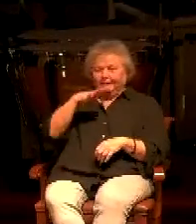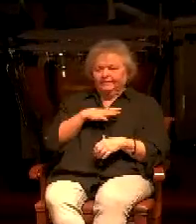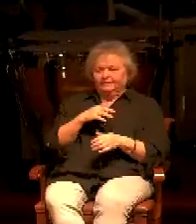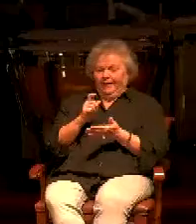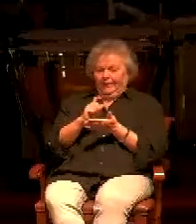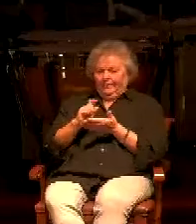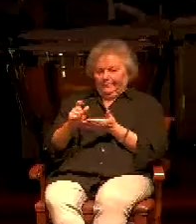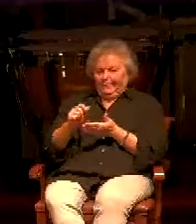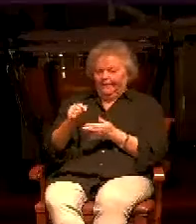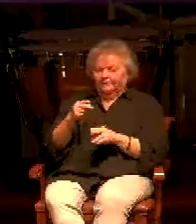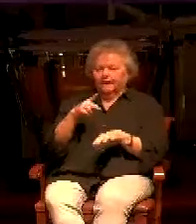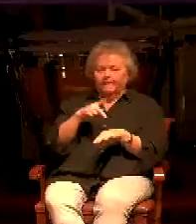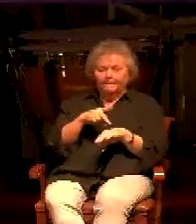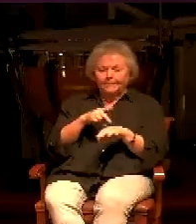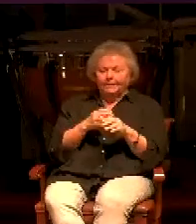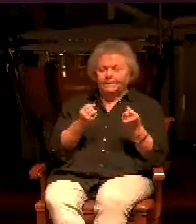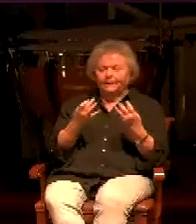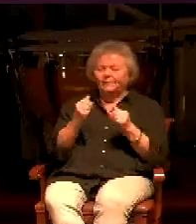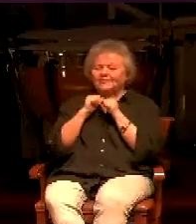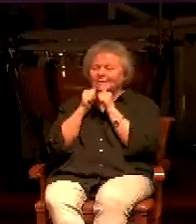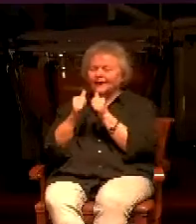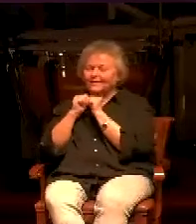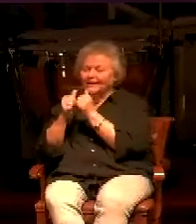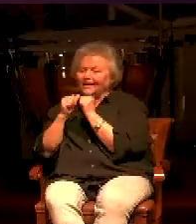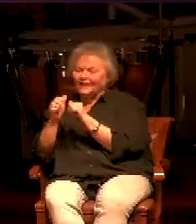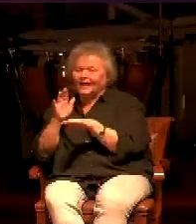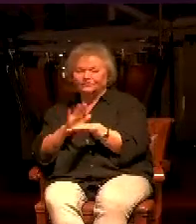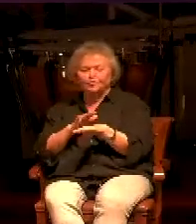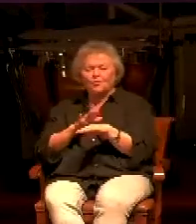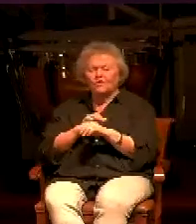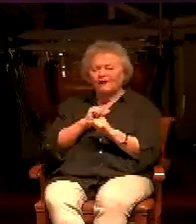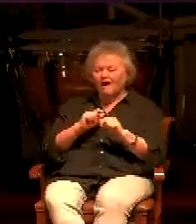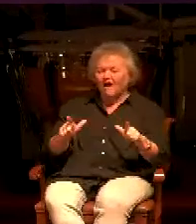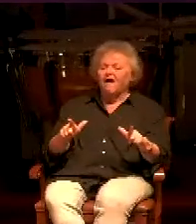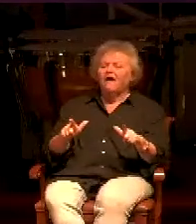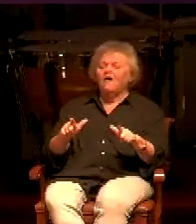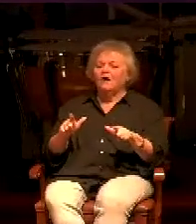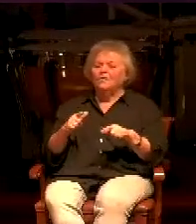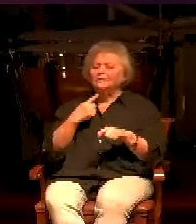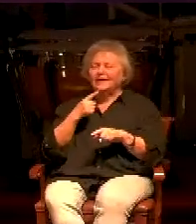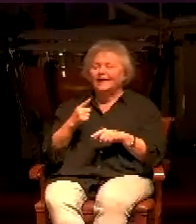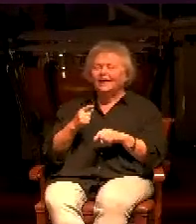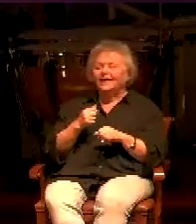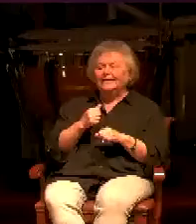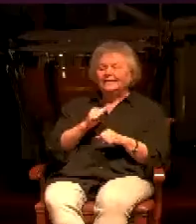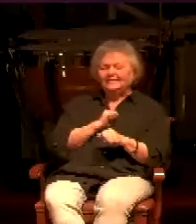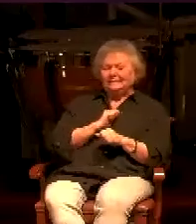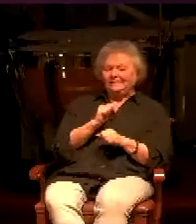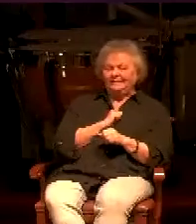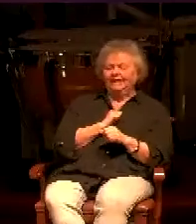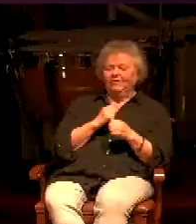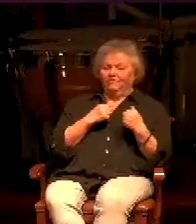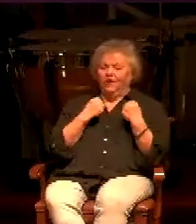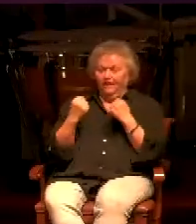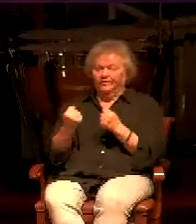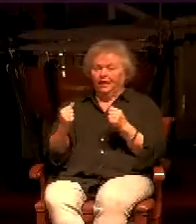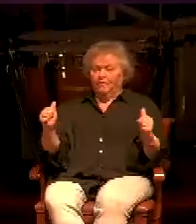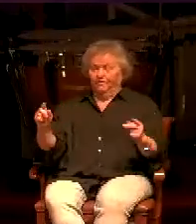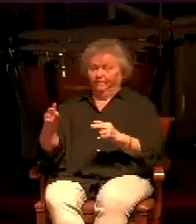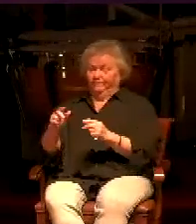way. He says, Peter's multiple denials is a warning to all who would claim self-confidently that they would follow Jesus wherever he leads